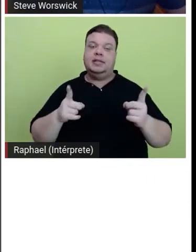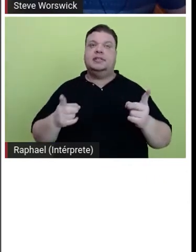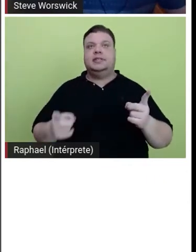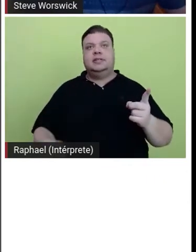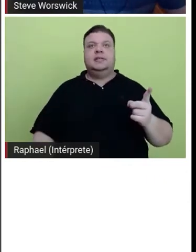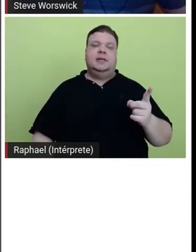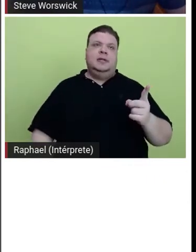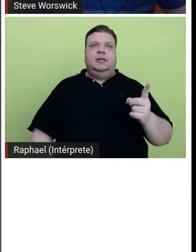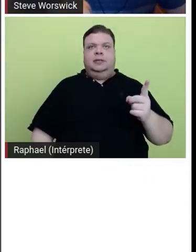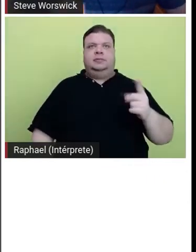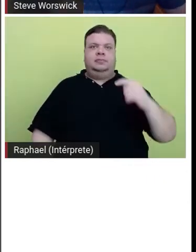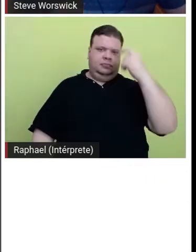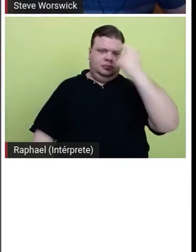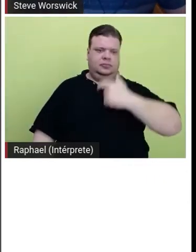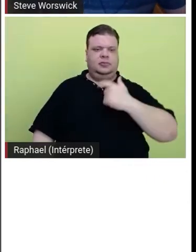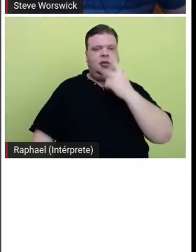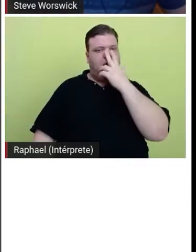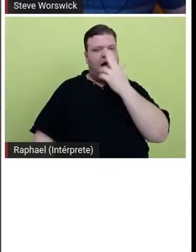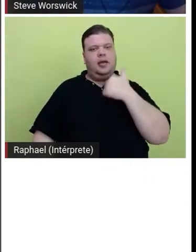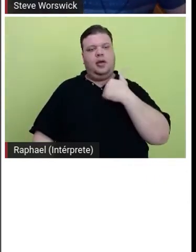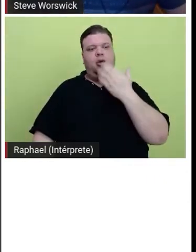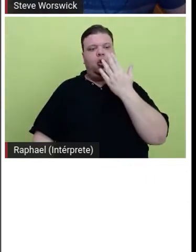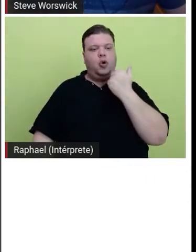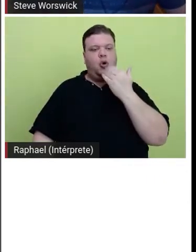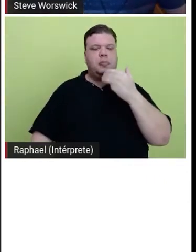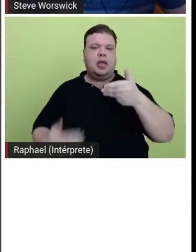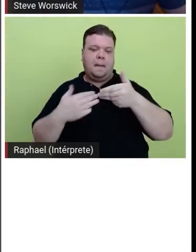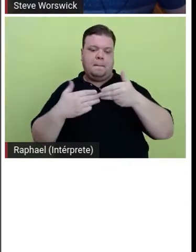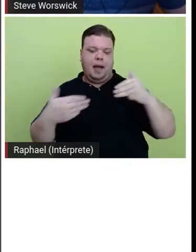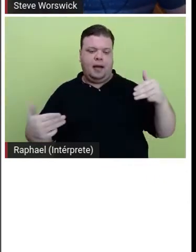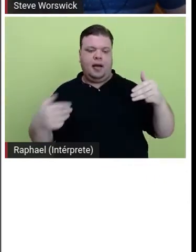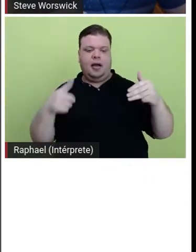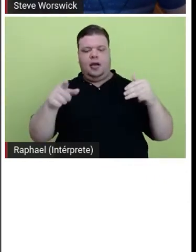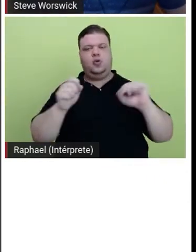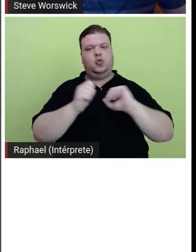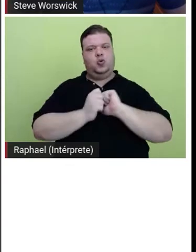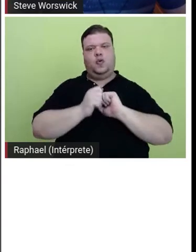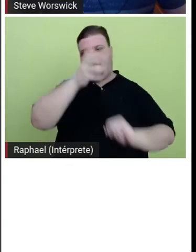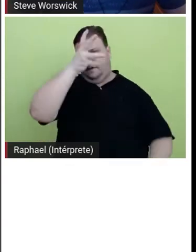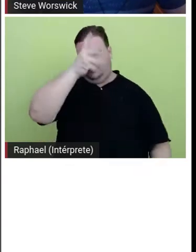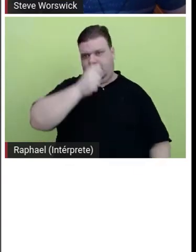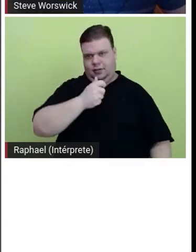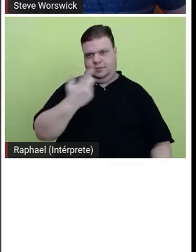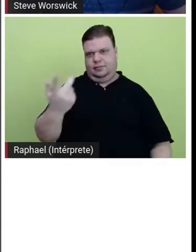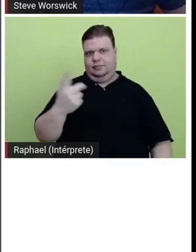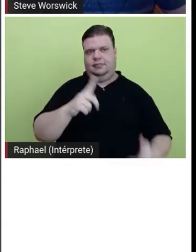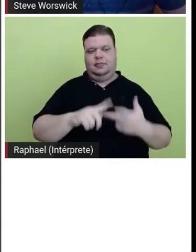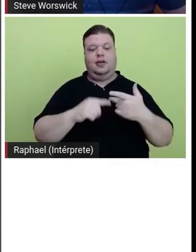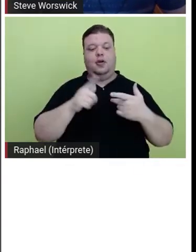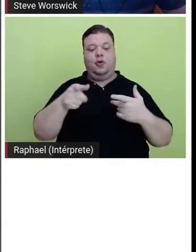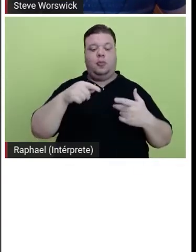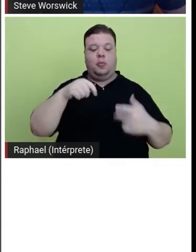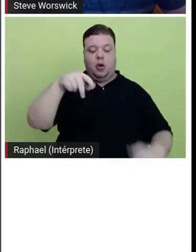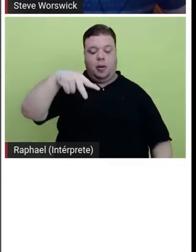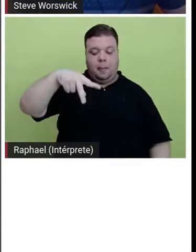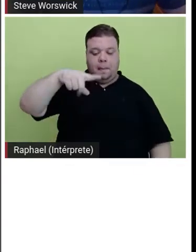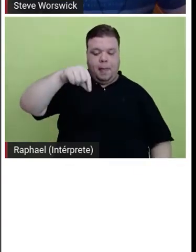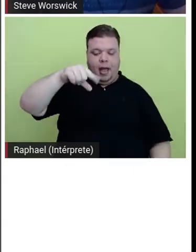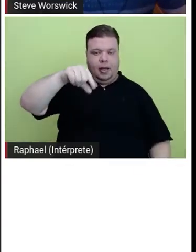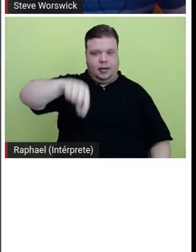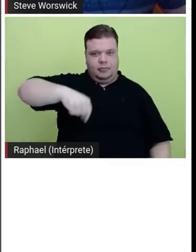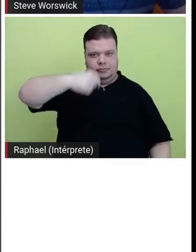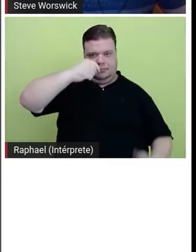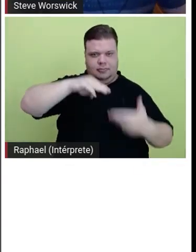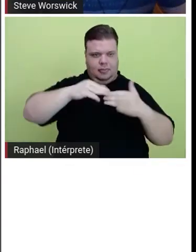different things, but they all match, and Kooky has to try and pick up on what the users mean each time.